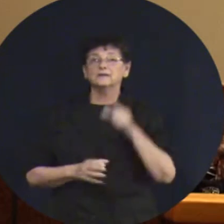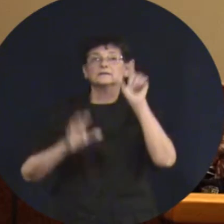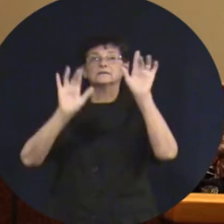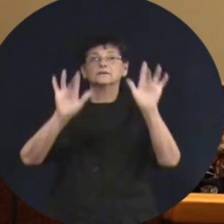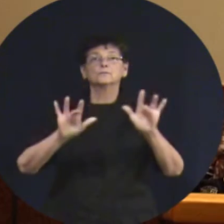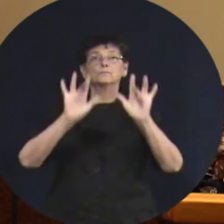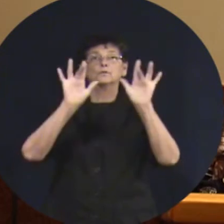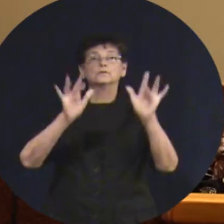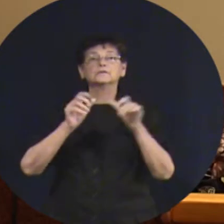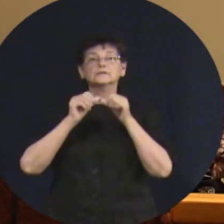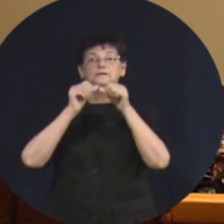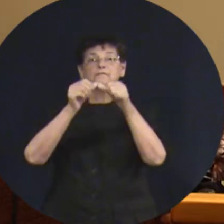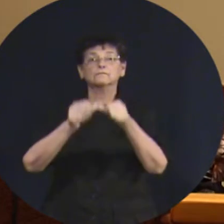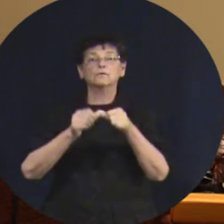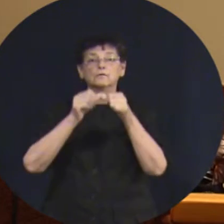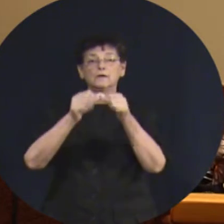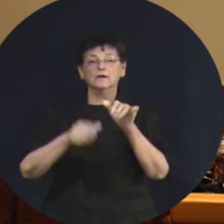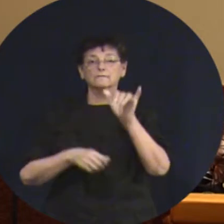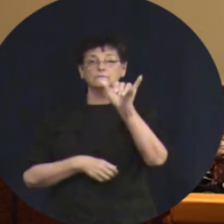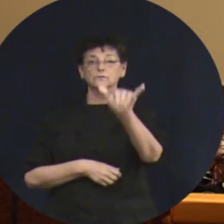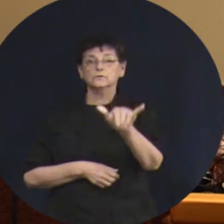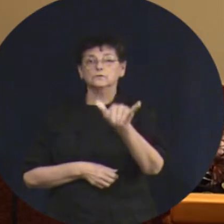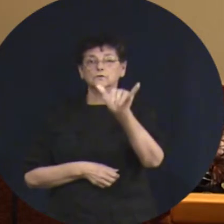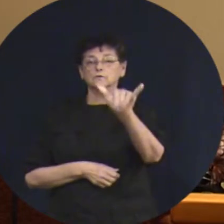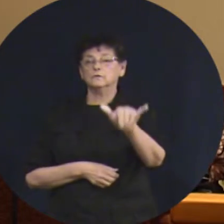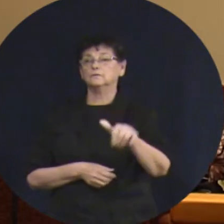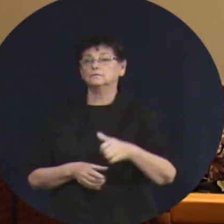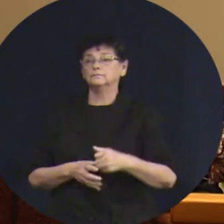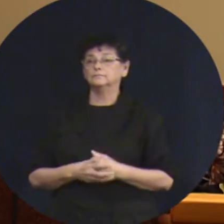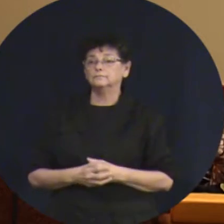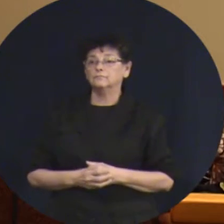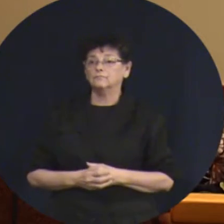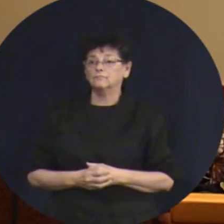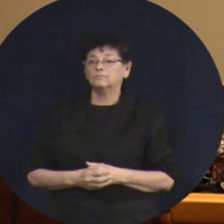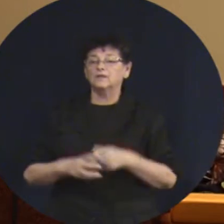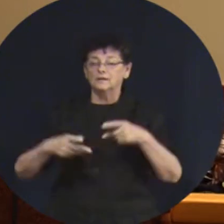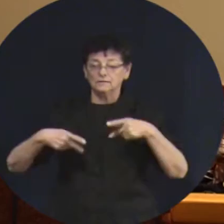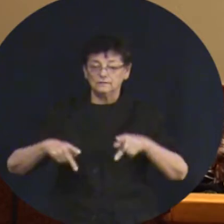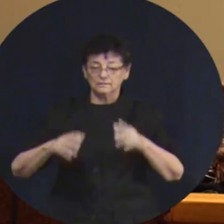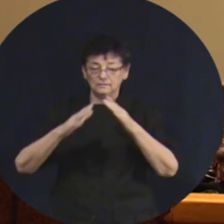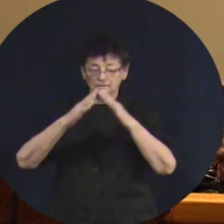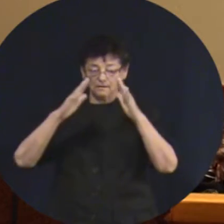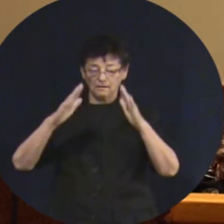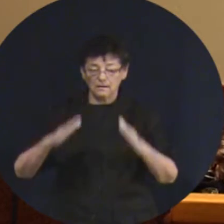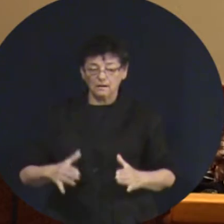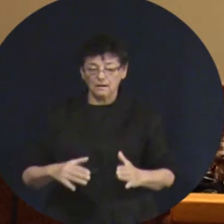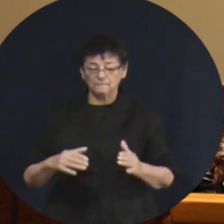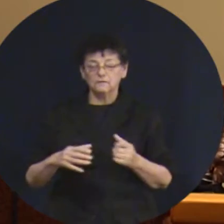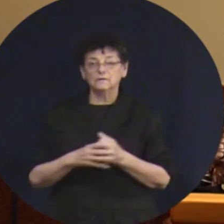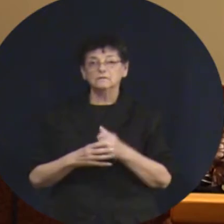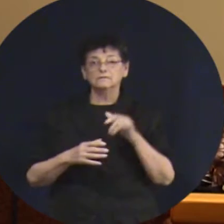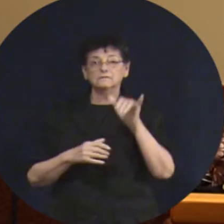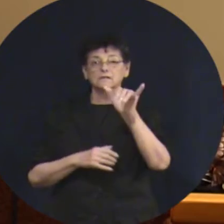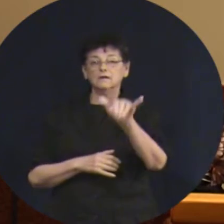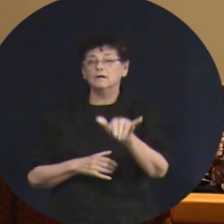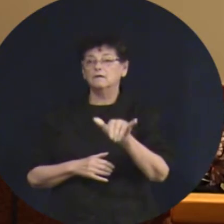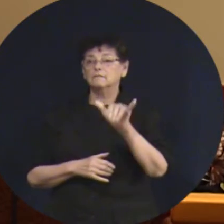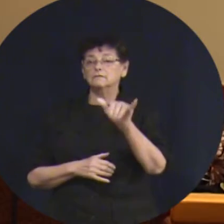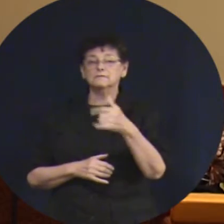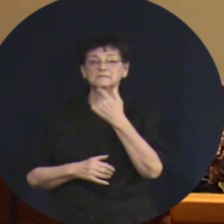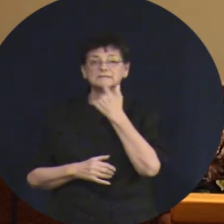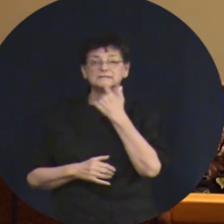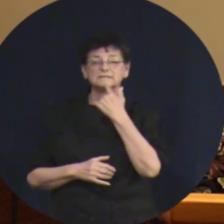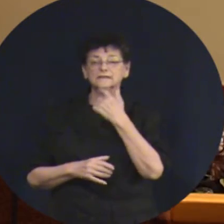mercy endures forever. Let the house of Aaron